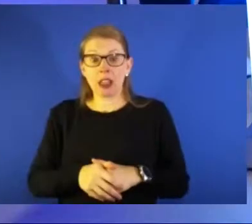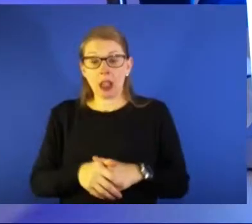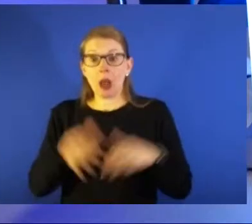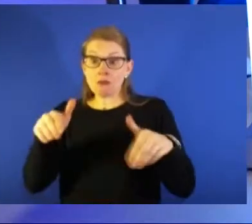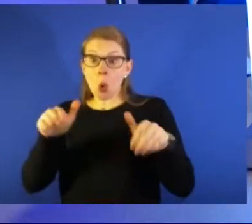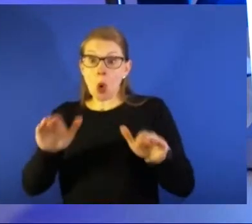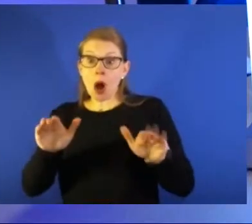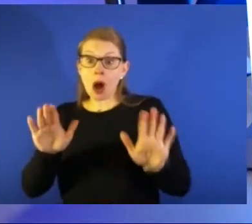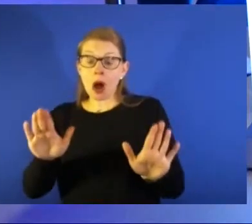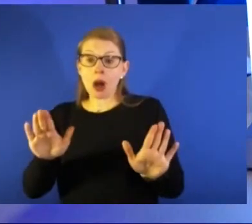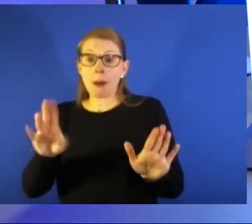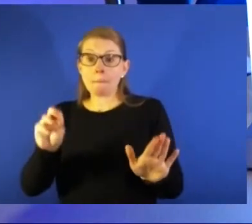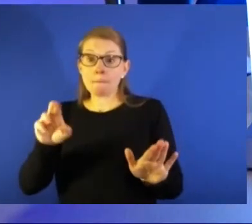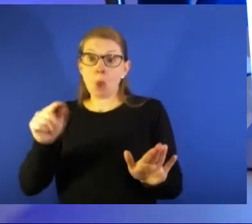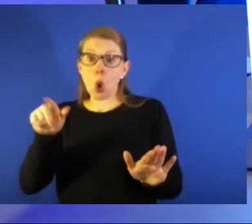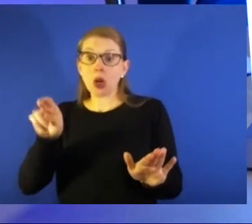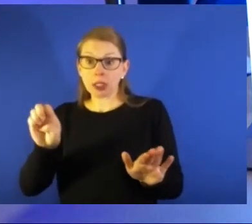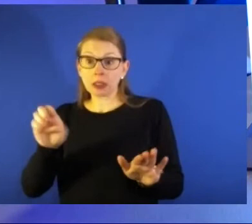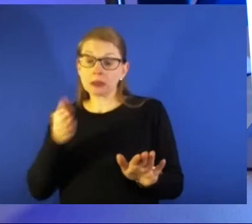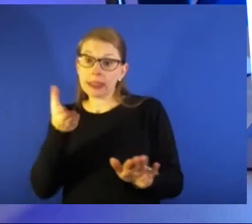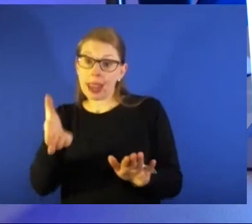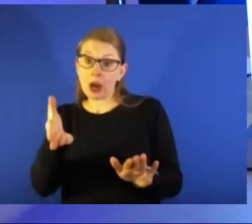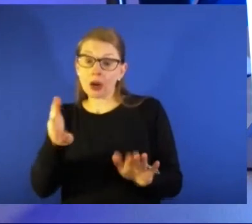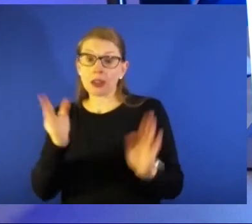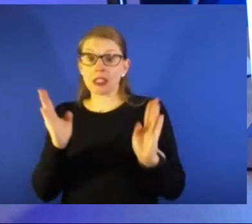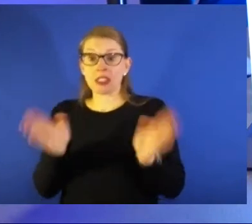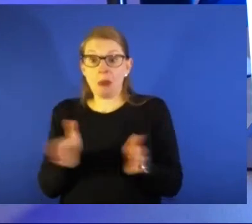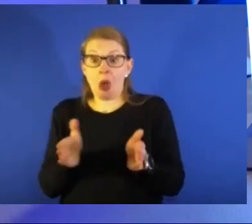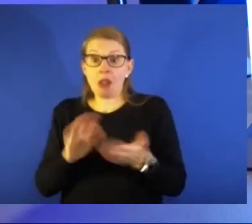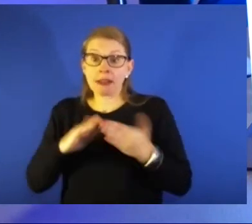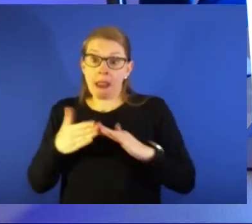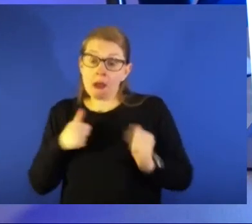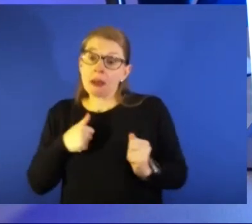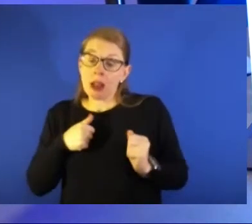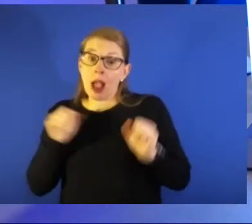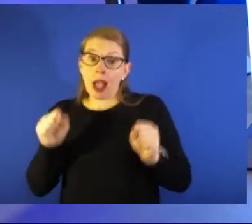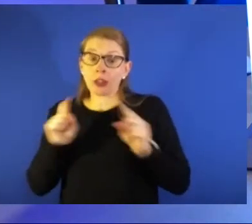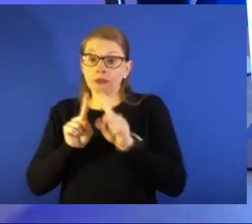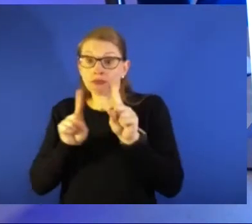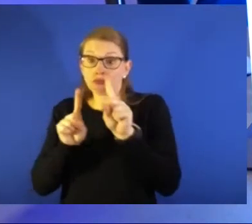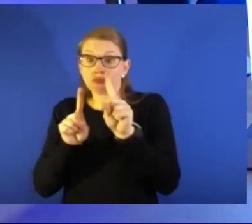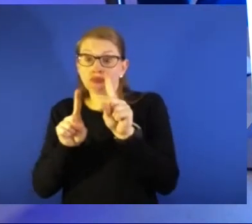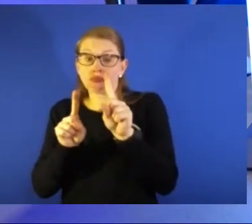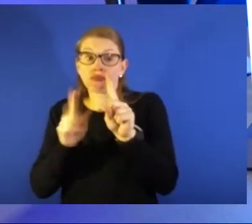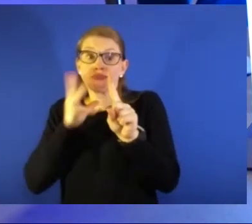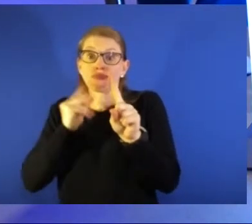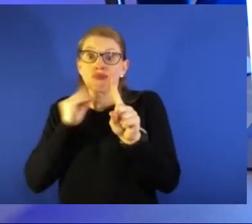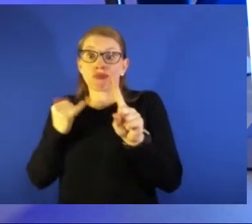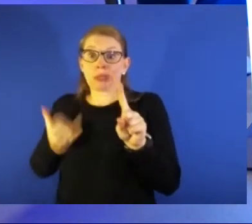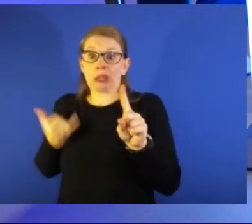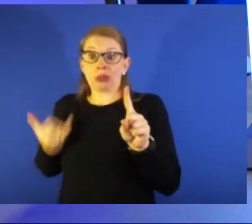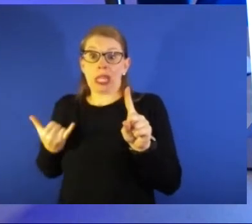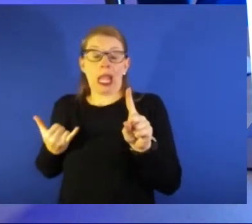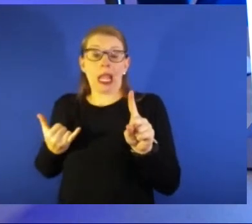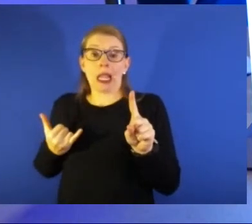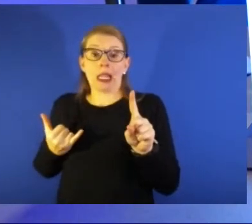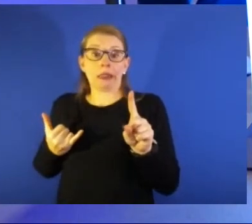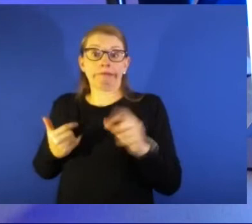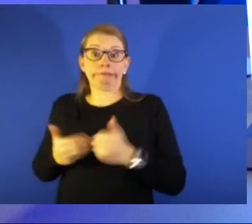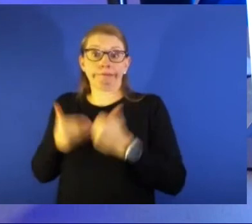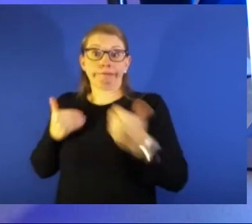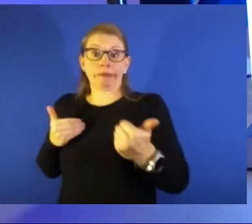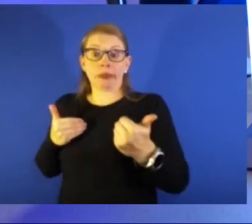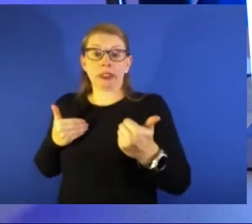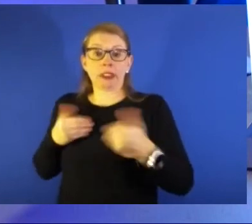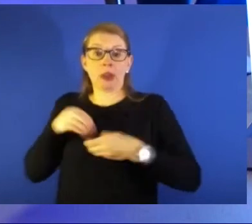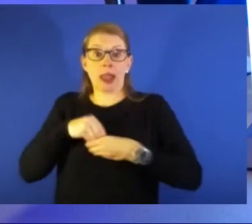him in small town. So I got to do a lot of things with him that I wouldn't have got to do today. It is in the blood with HIPAA and everything.